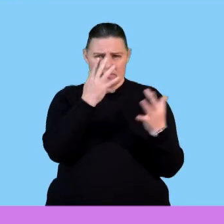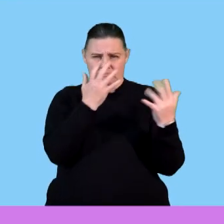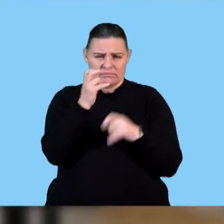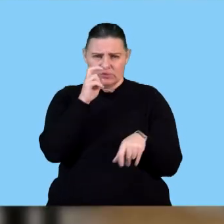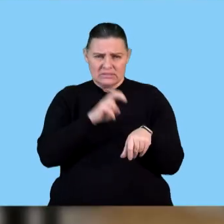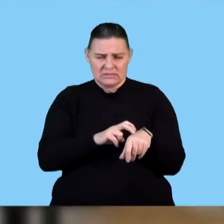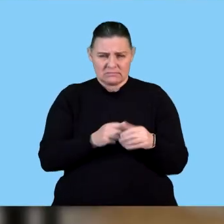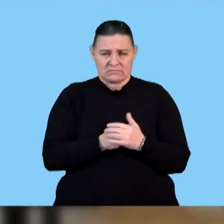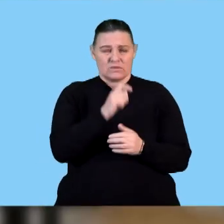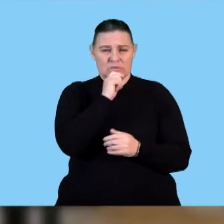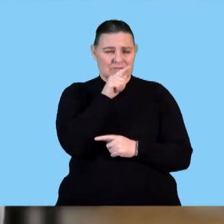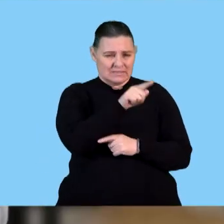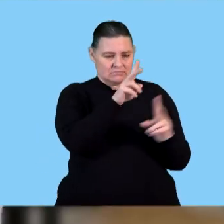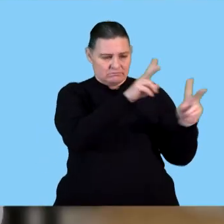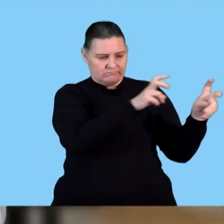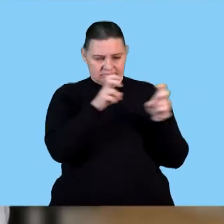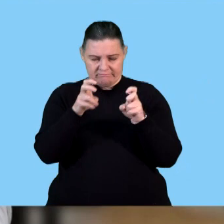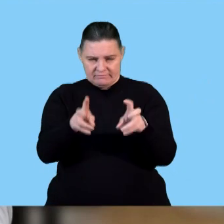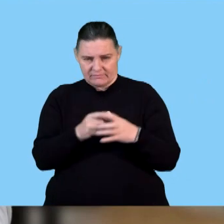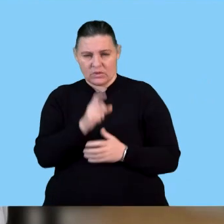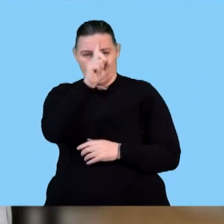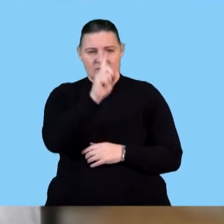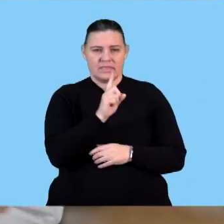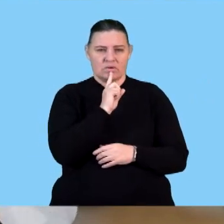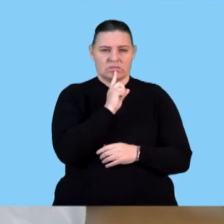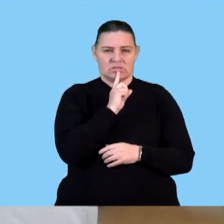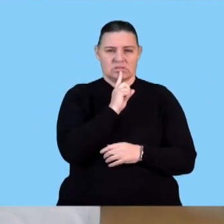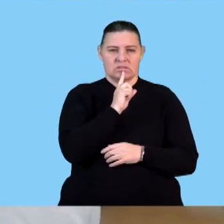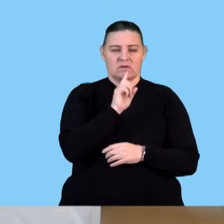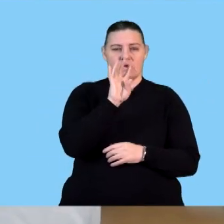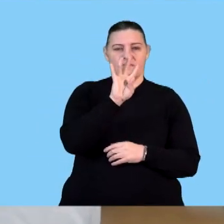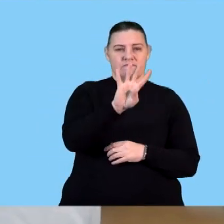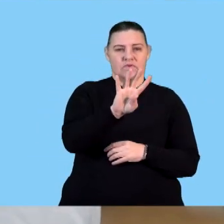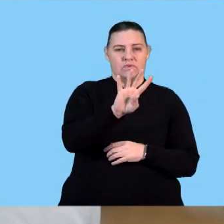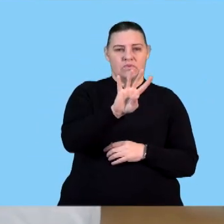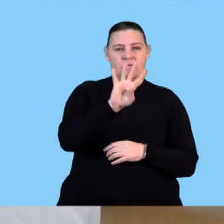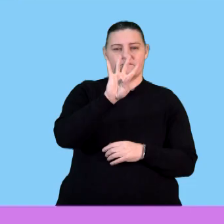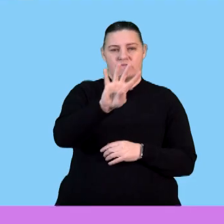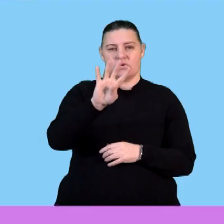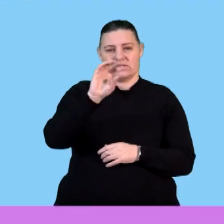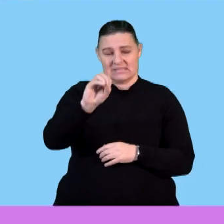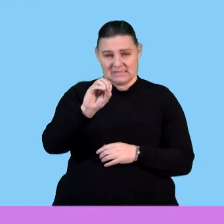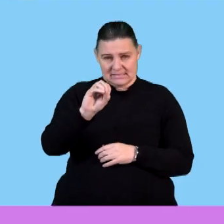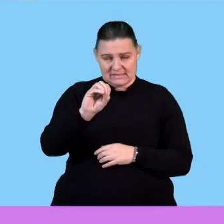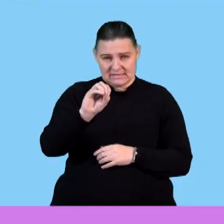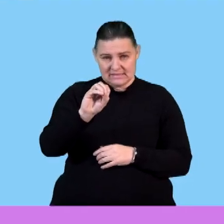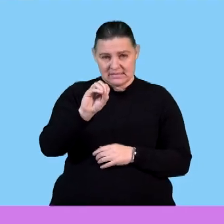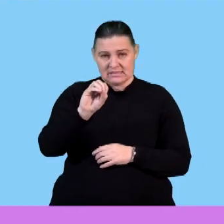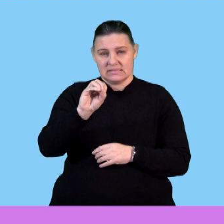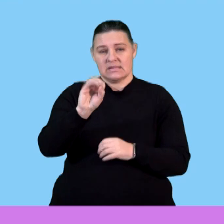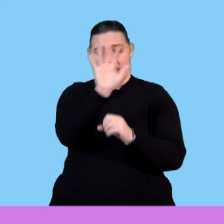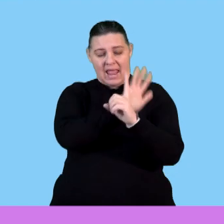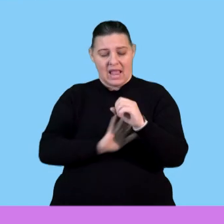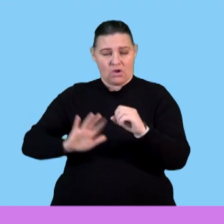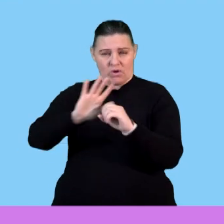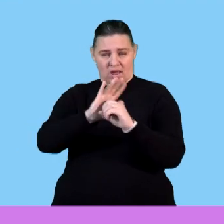area that she rolled out already. So there's no reason to calculate it. Just to remind you guys, the area of the pastry